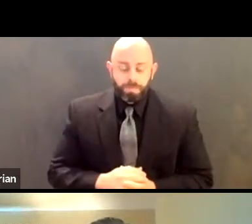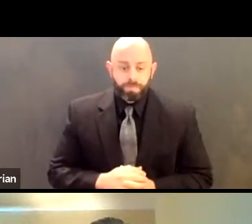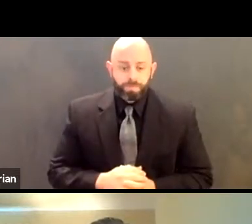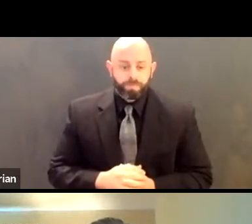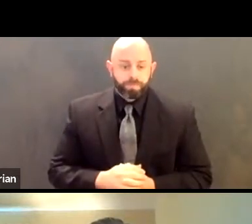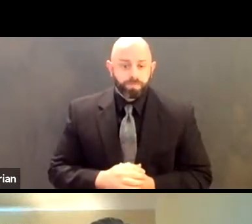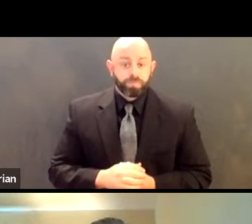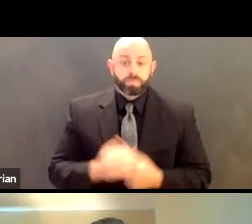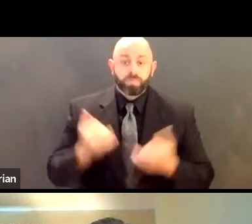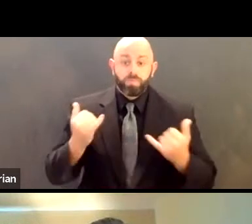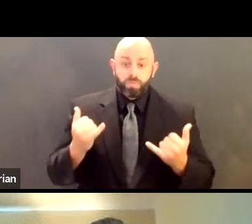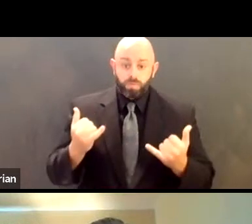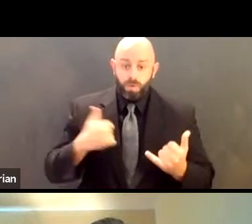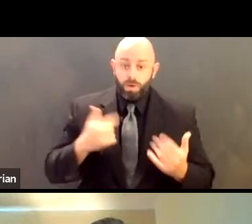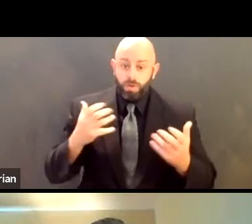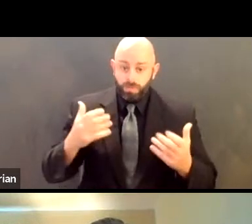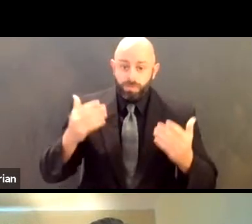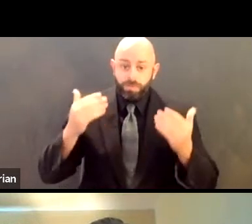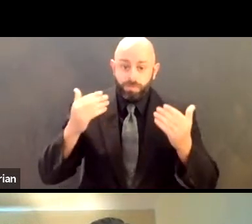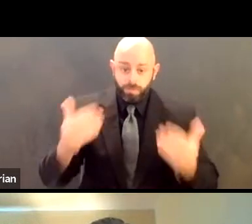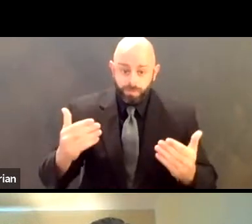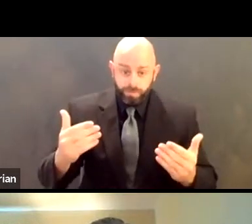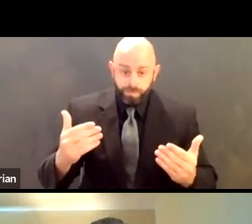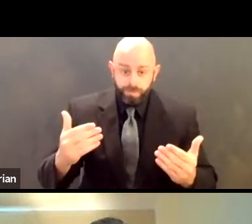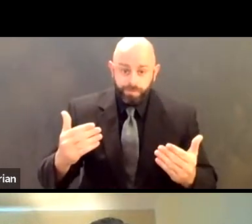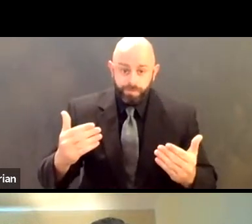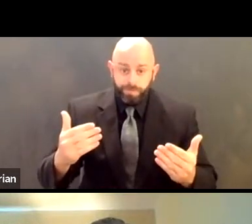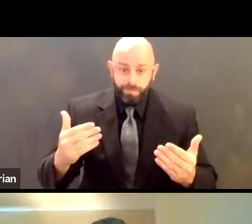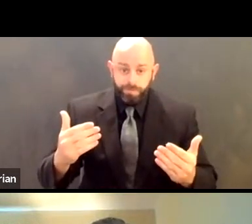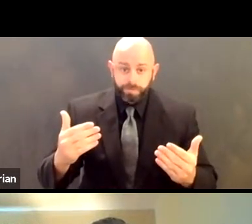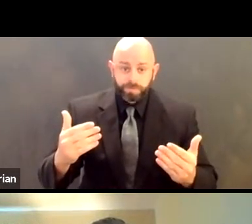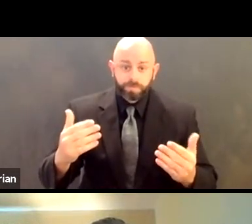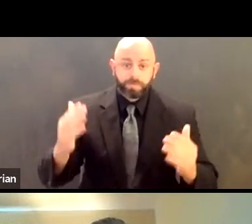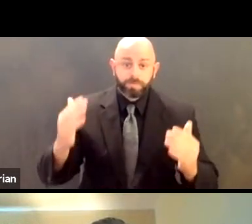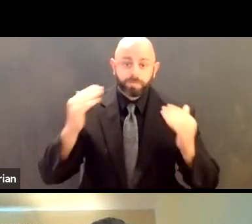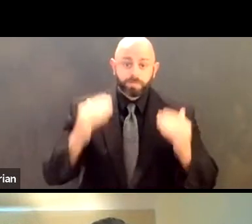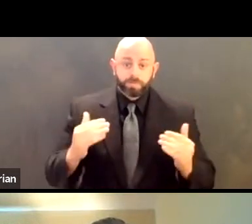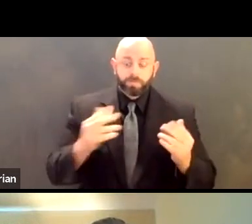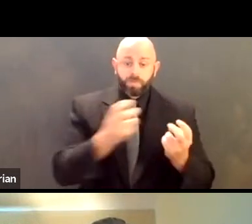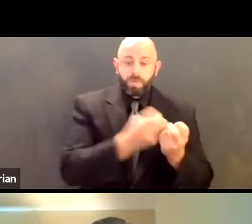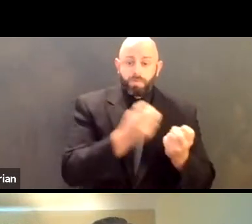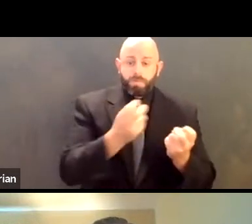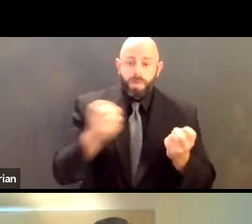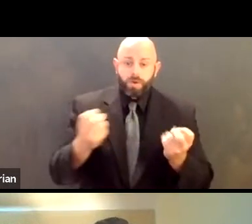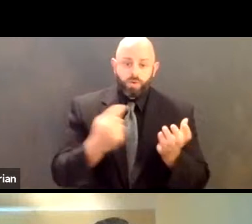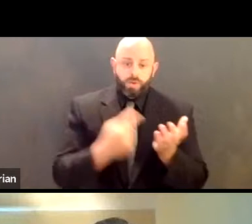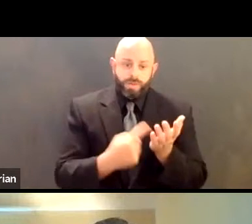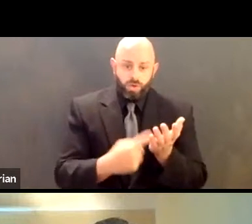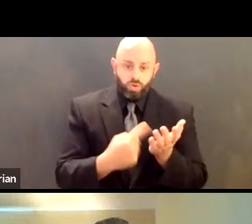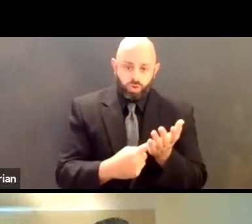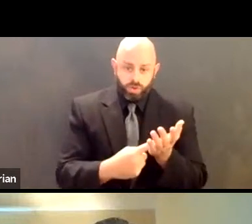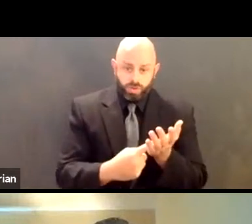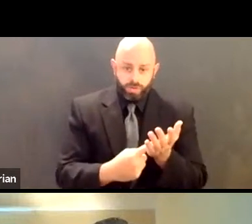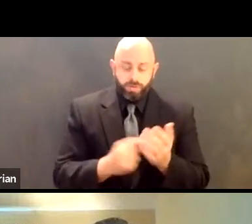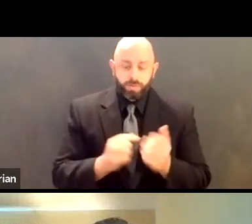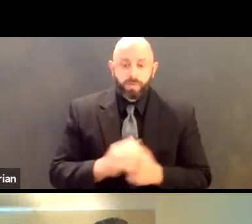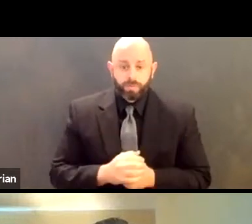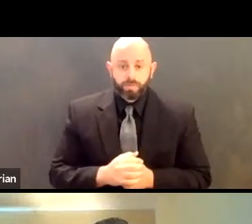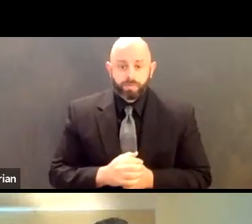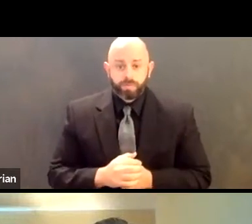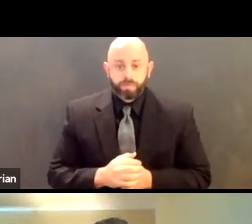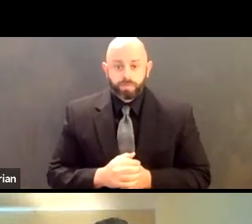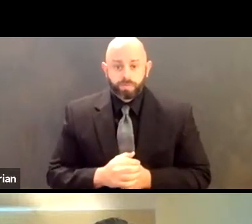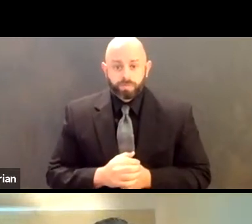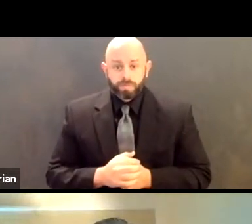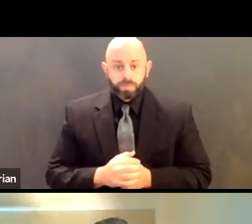So at this time, I want to go ahead and move into our panel discussion, if we can go ahead and do that. And